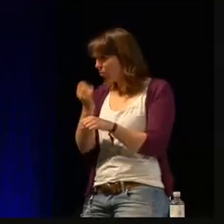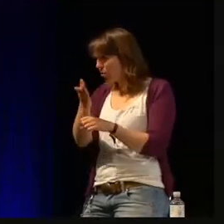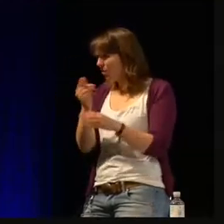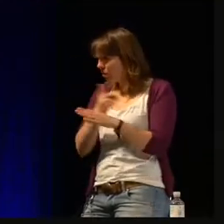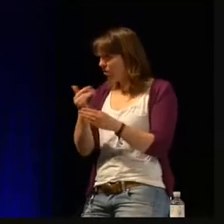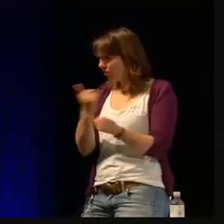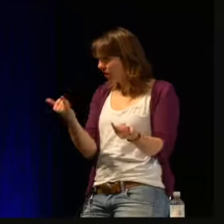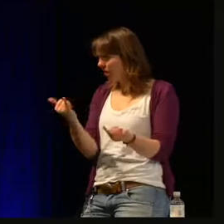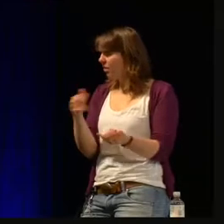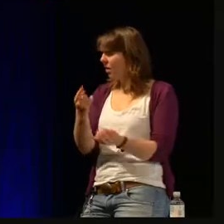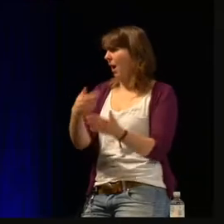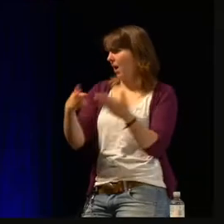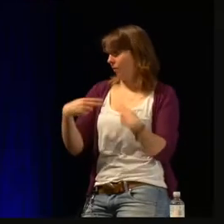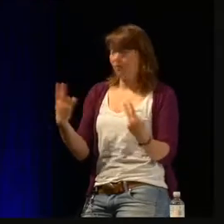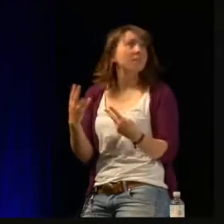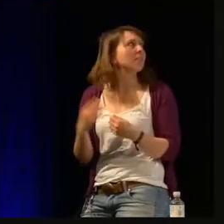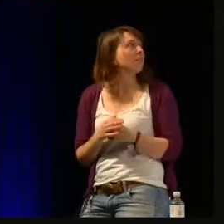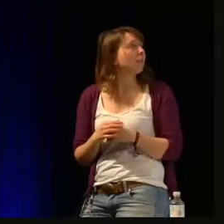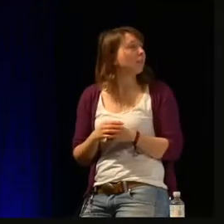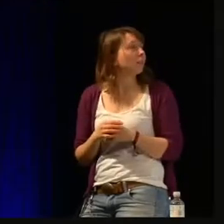leading translation software companies,